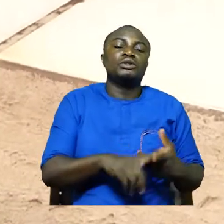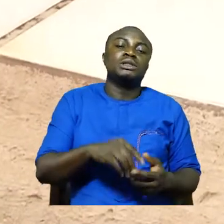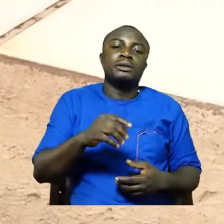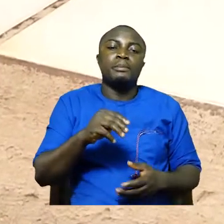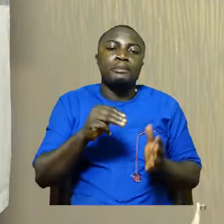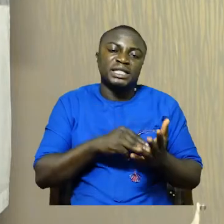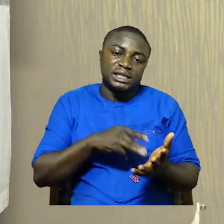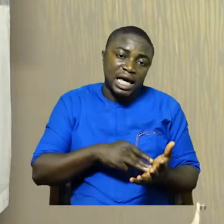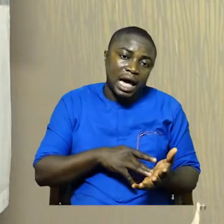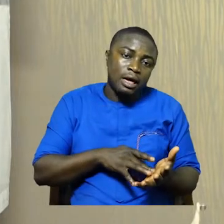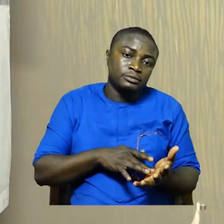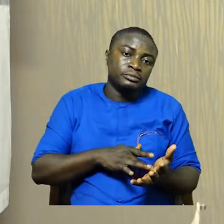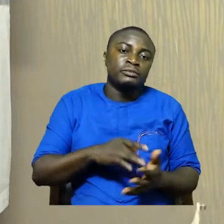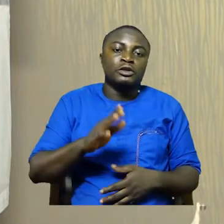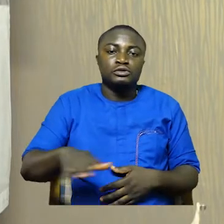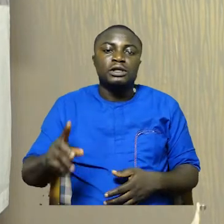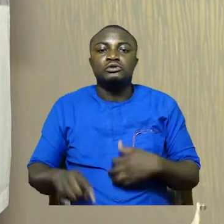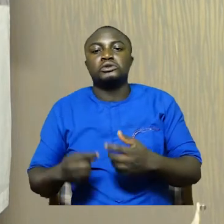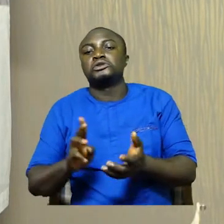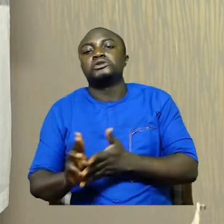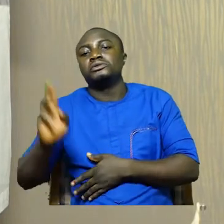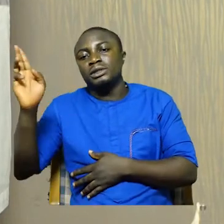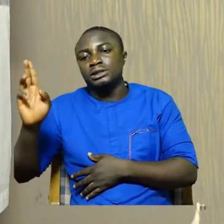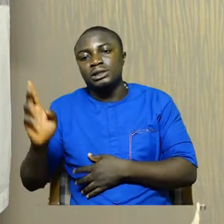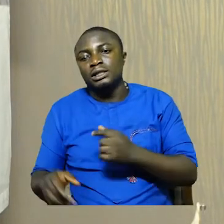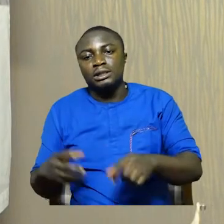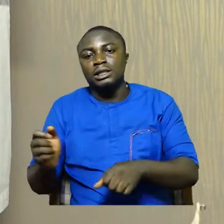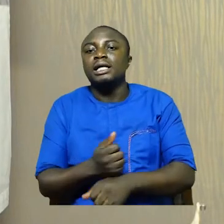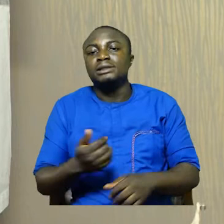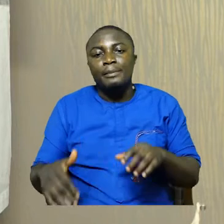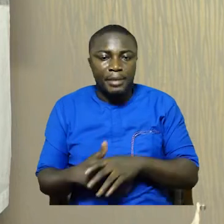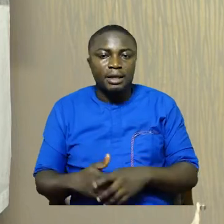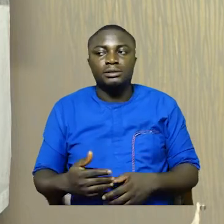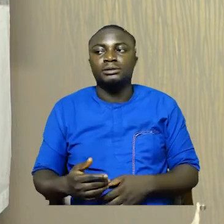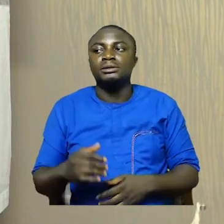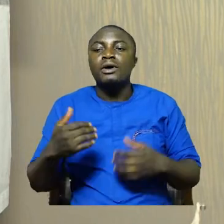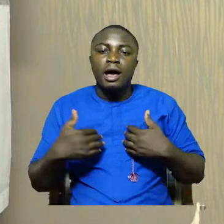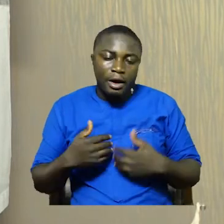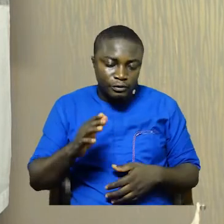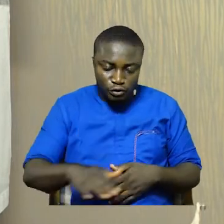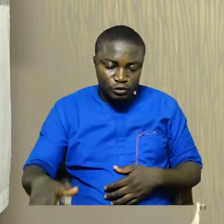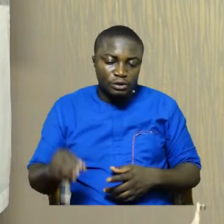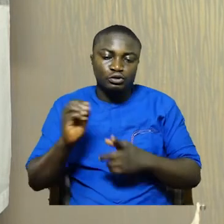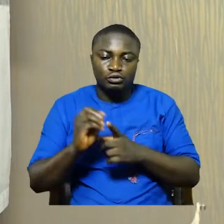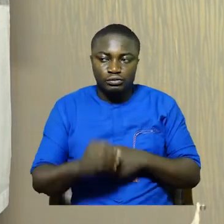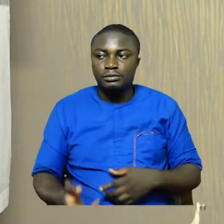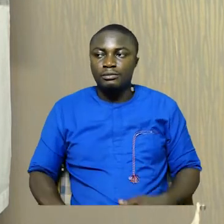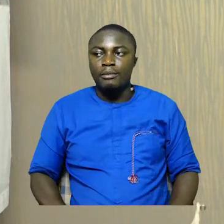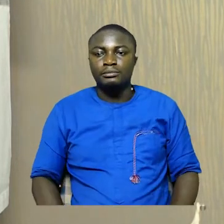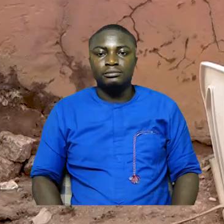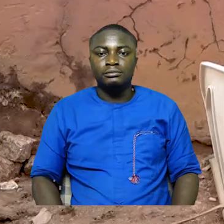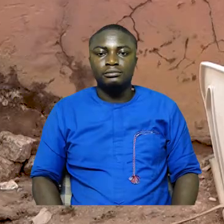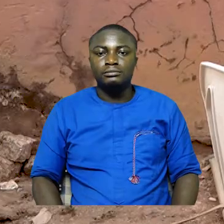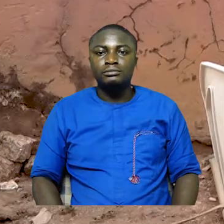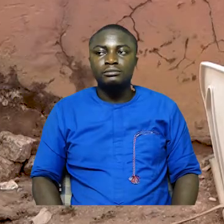care, some children are now able to even go to the university, and some get married and have